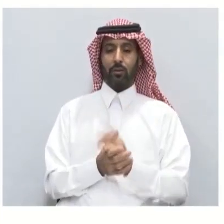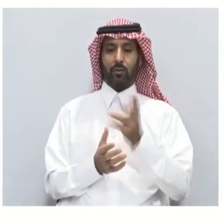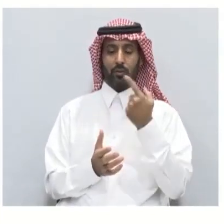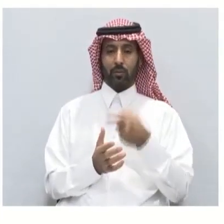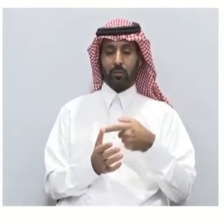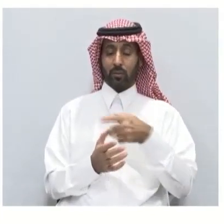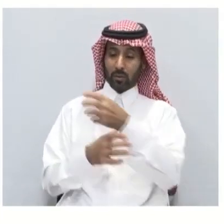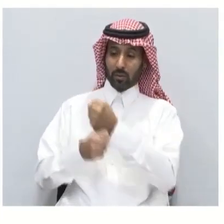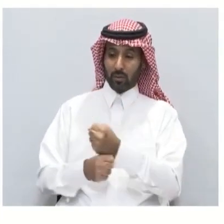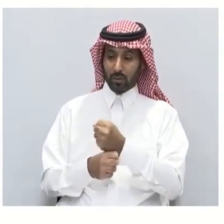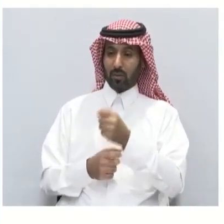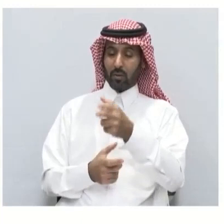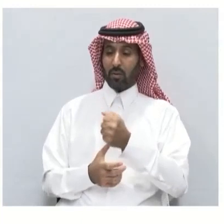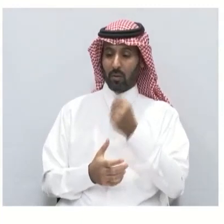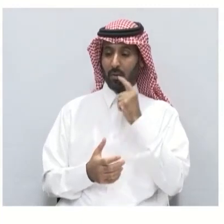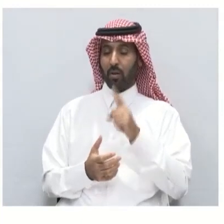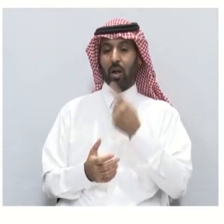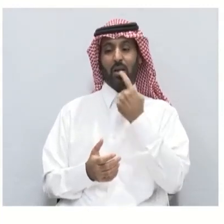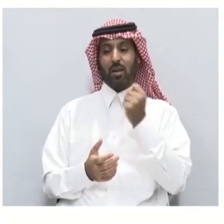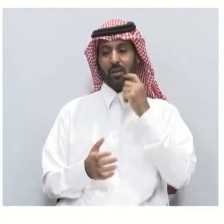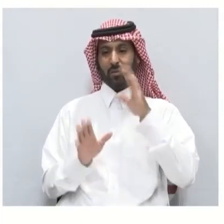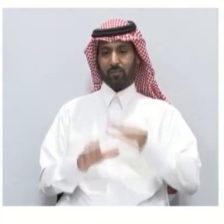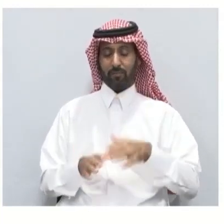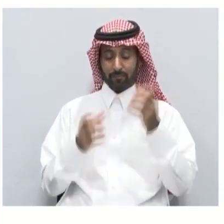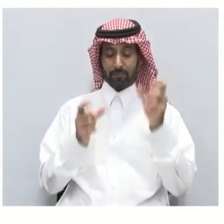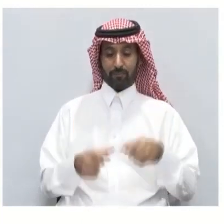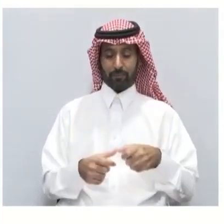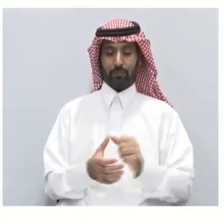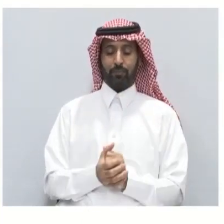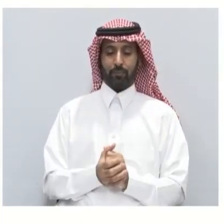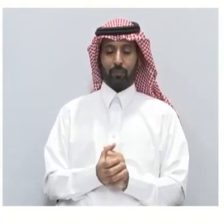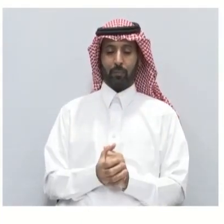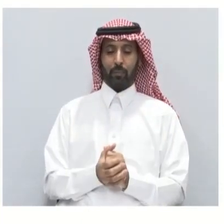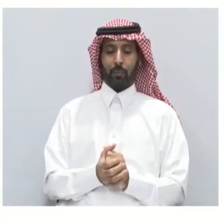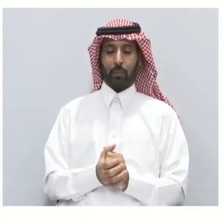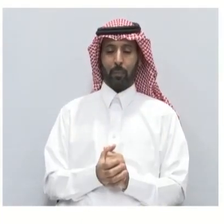caught, Newton could now face up to a year in state prison.